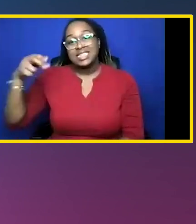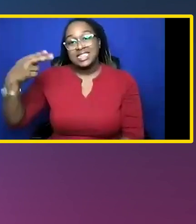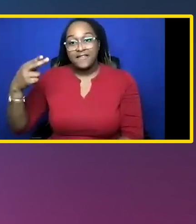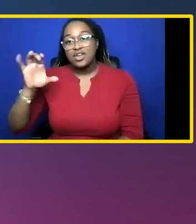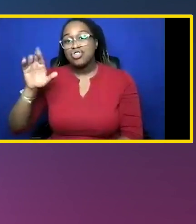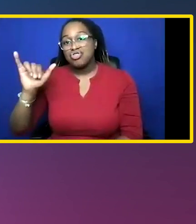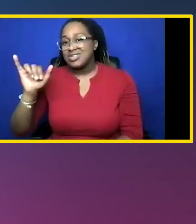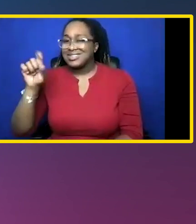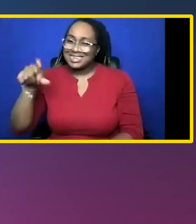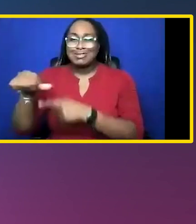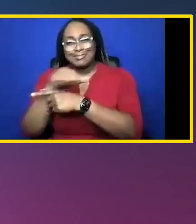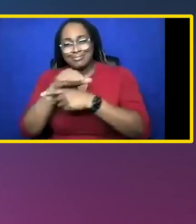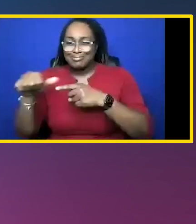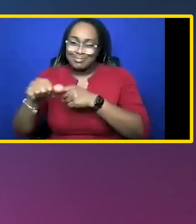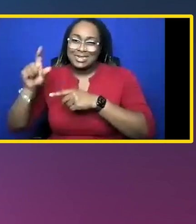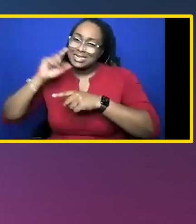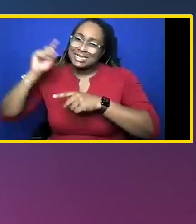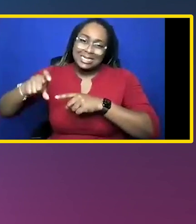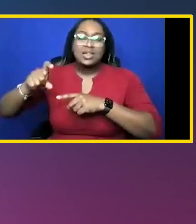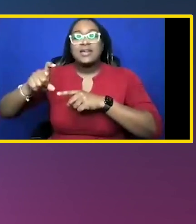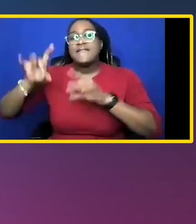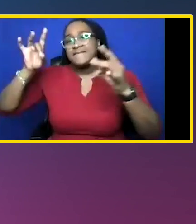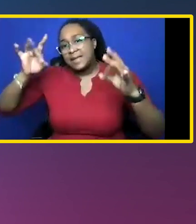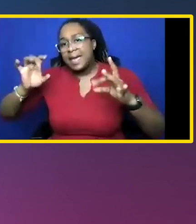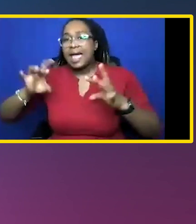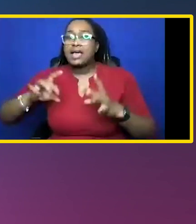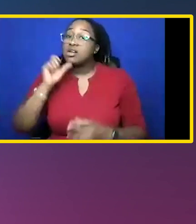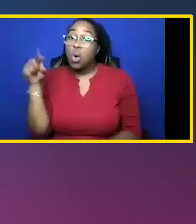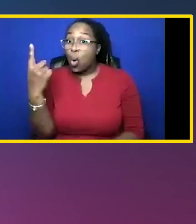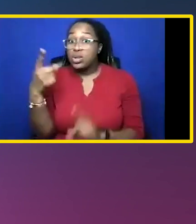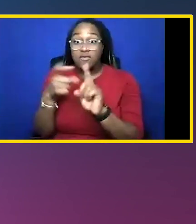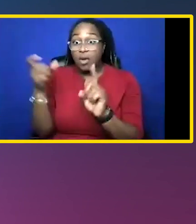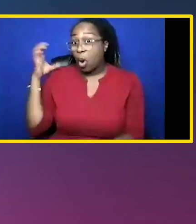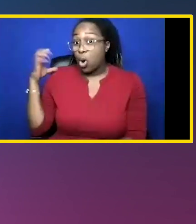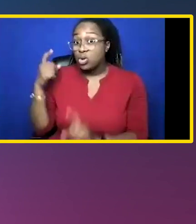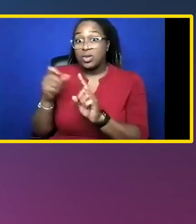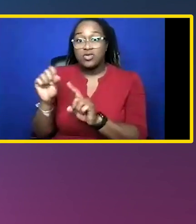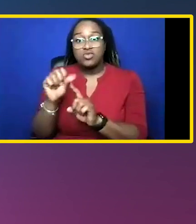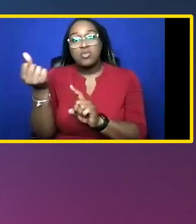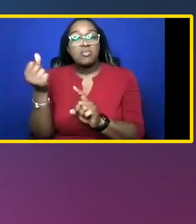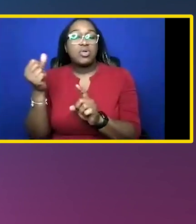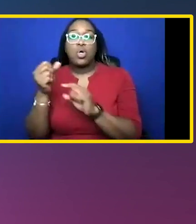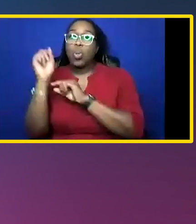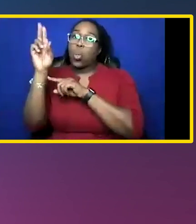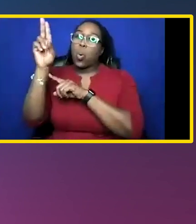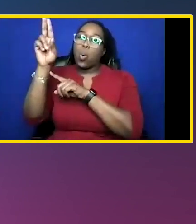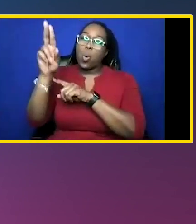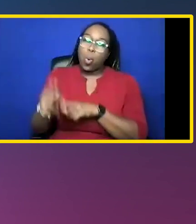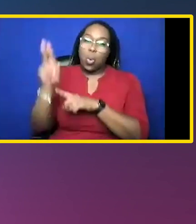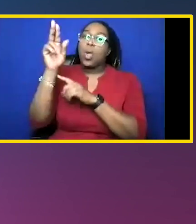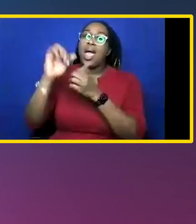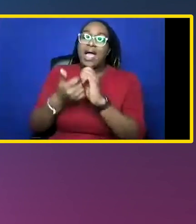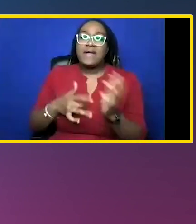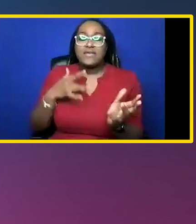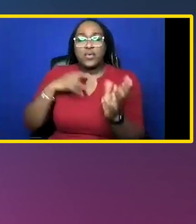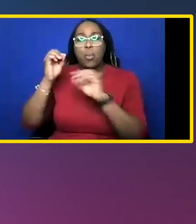to need reps. You know, you're going to need practice, and then you're going to need feedback not only from the coach, but from the ball going through the net, from the way that it feels